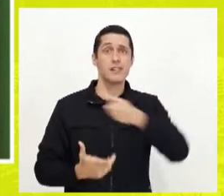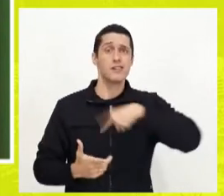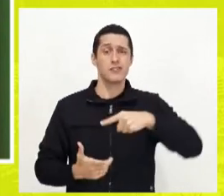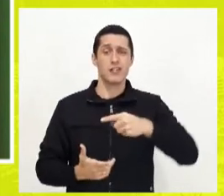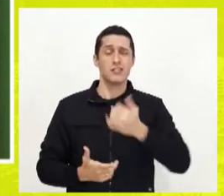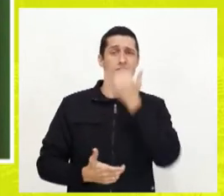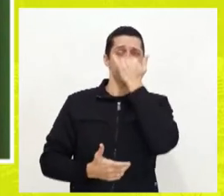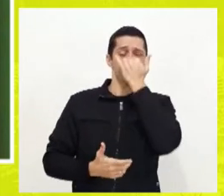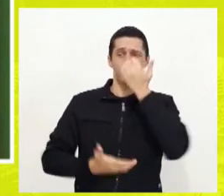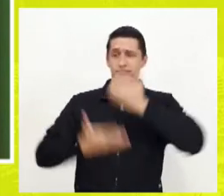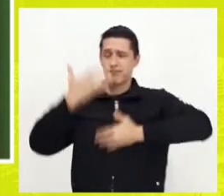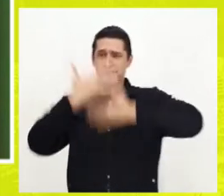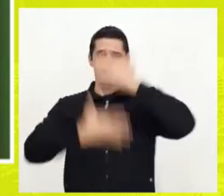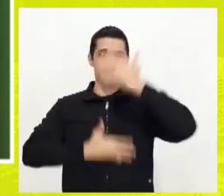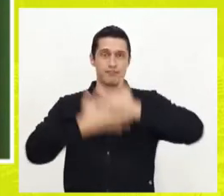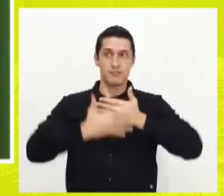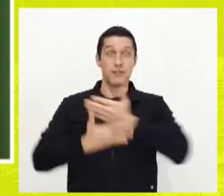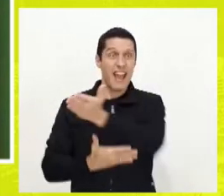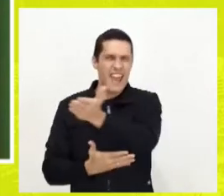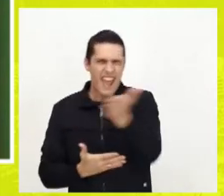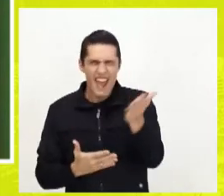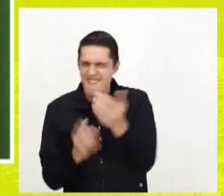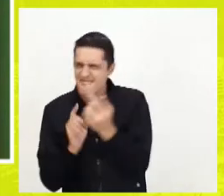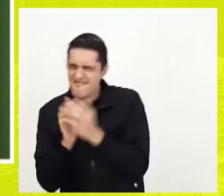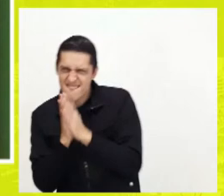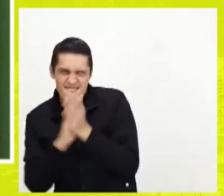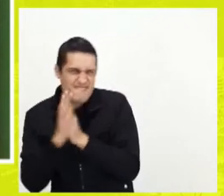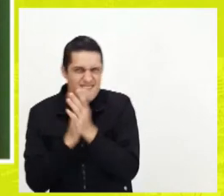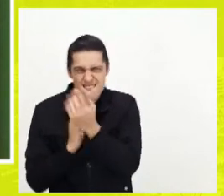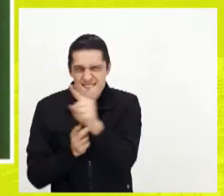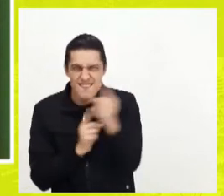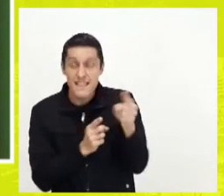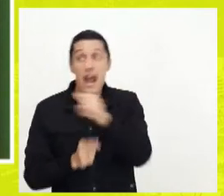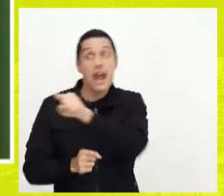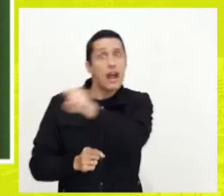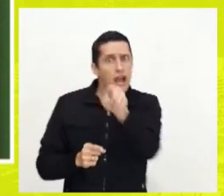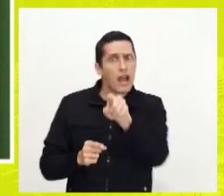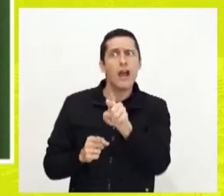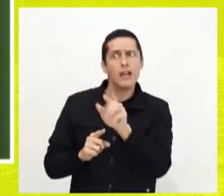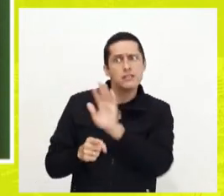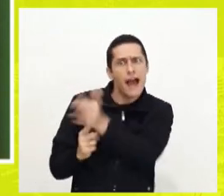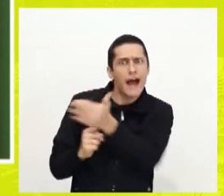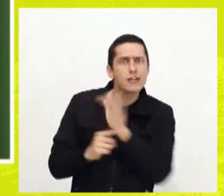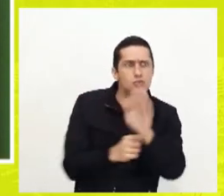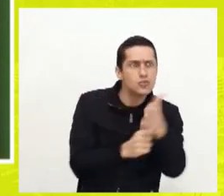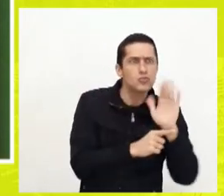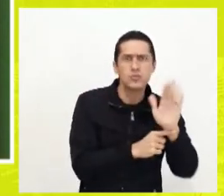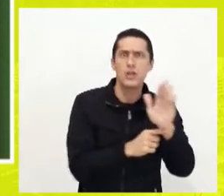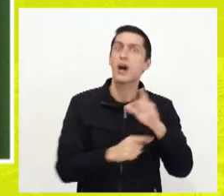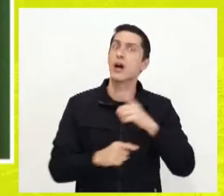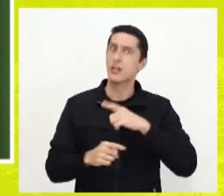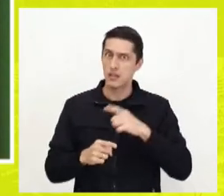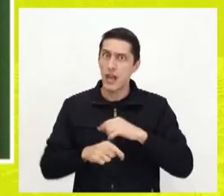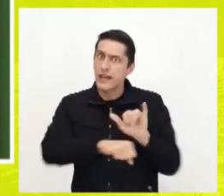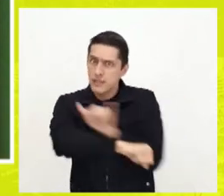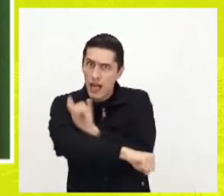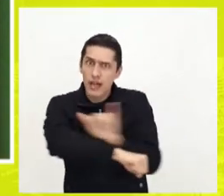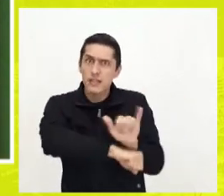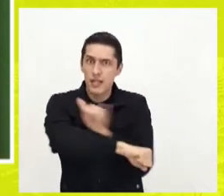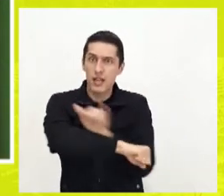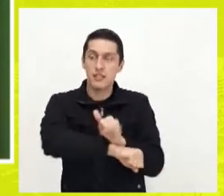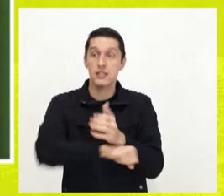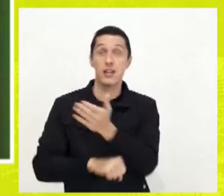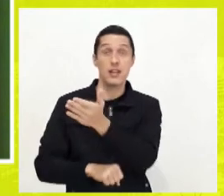we deal with voters and they have collaborative strategies they have common strategies which are